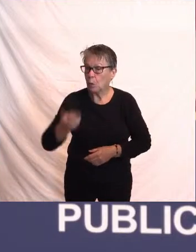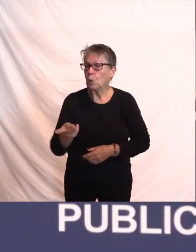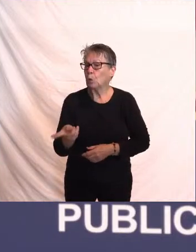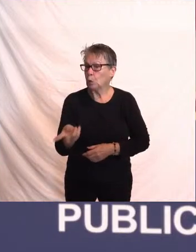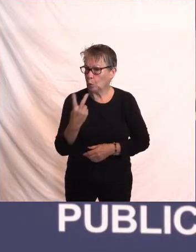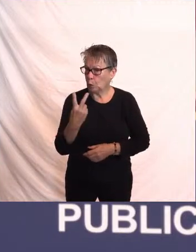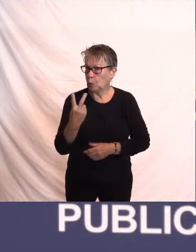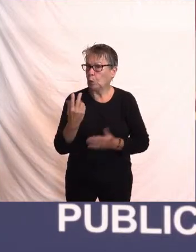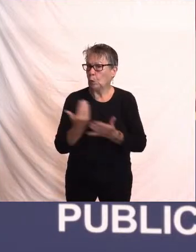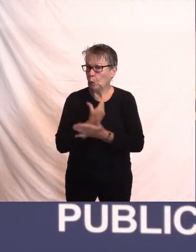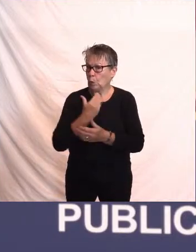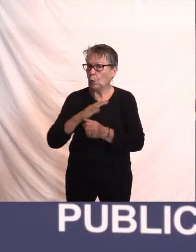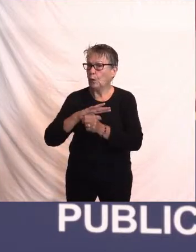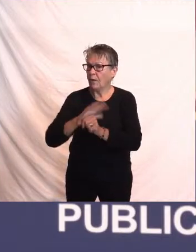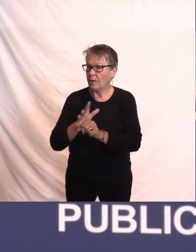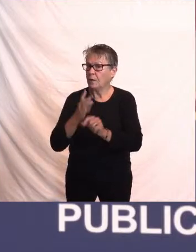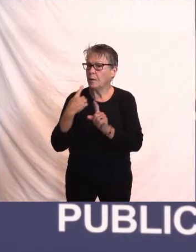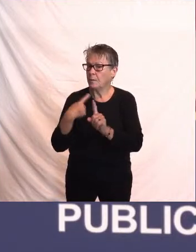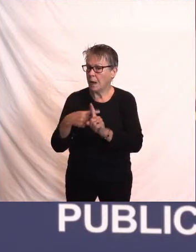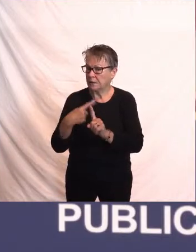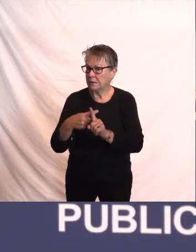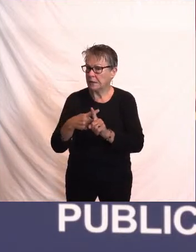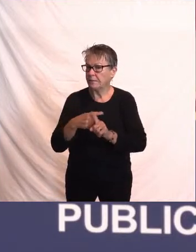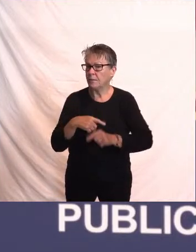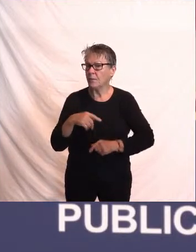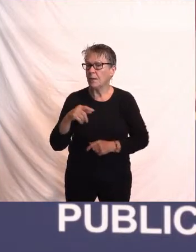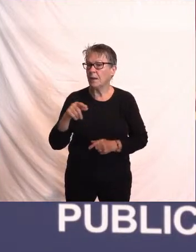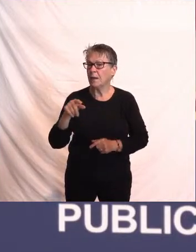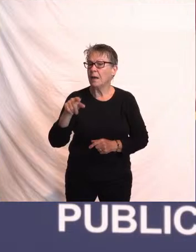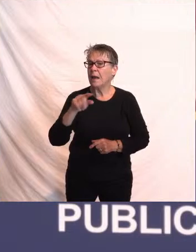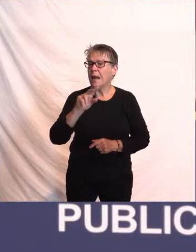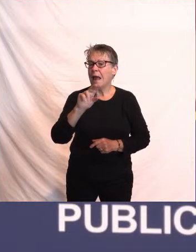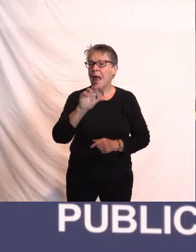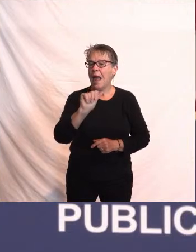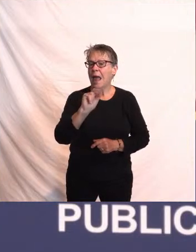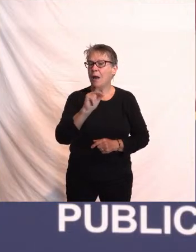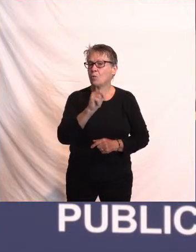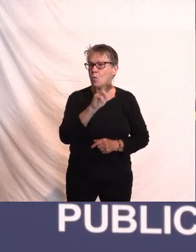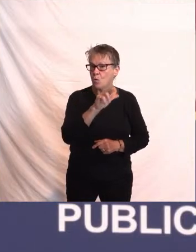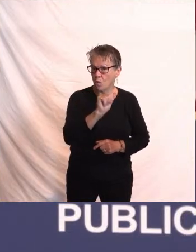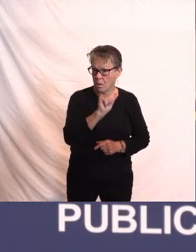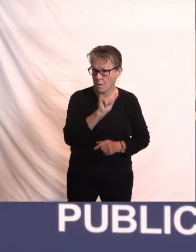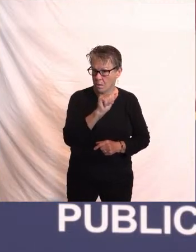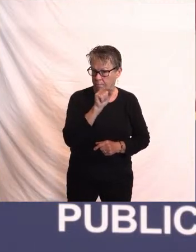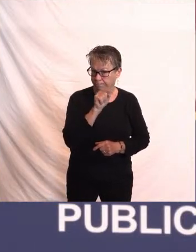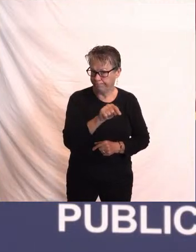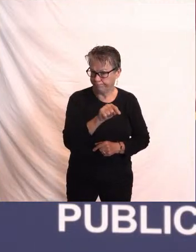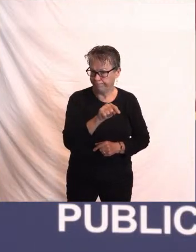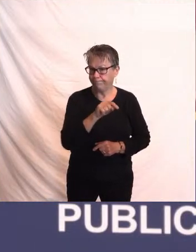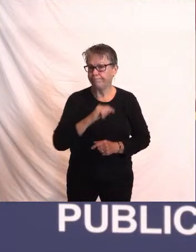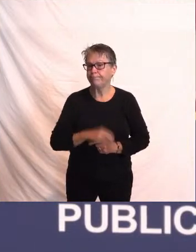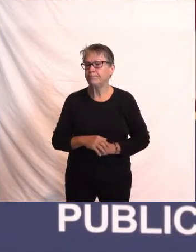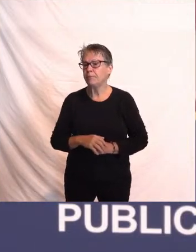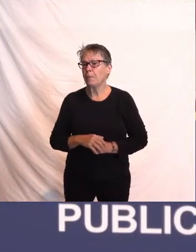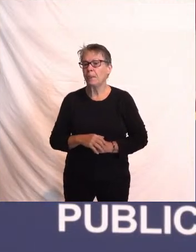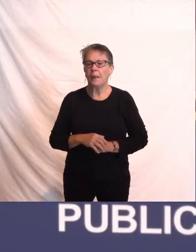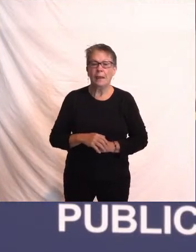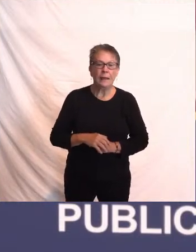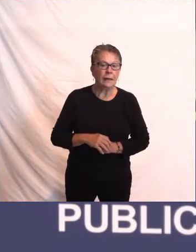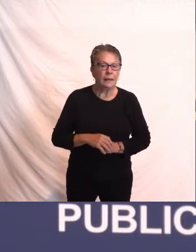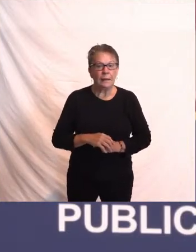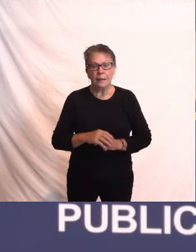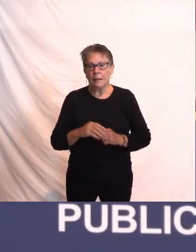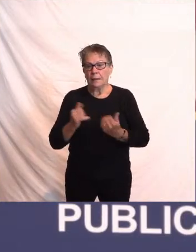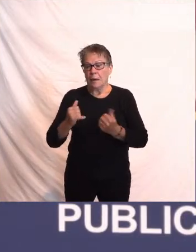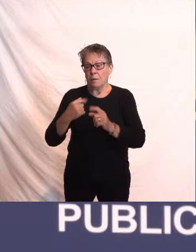of September 30th, the percent positivity in the state is 4.01%, the northern part